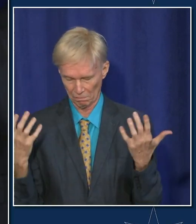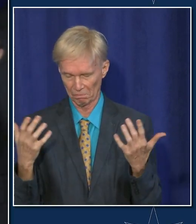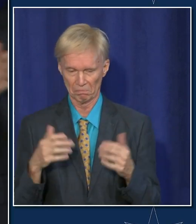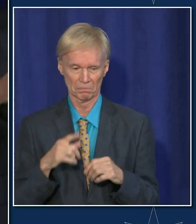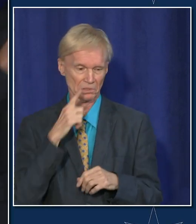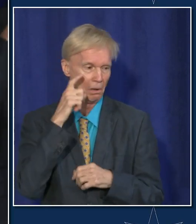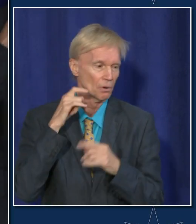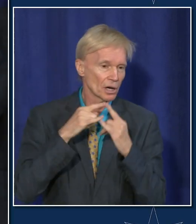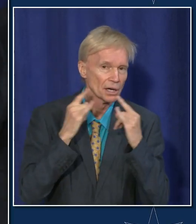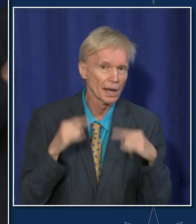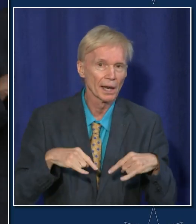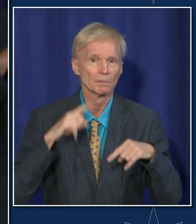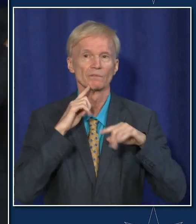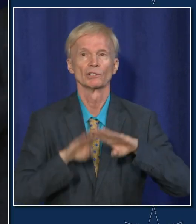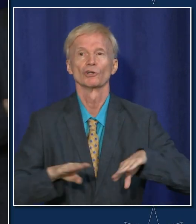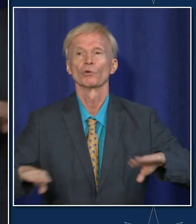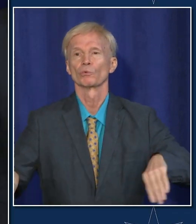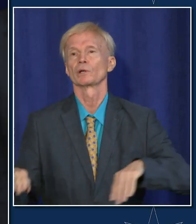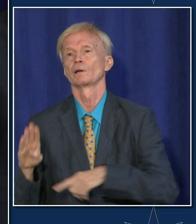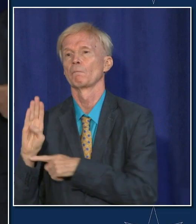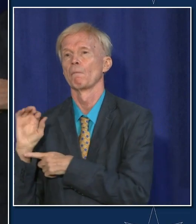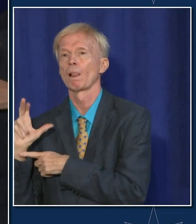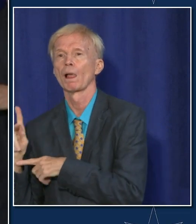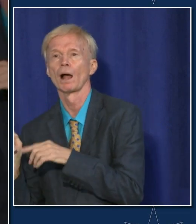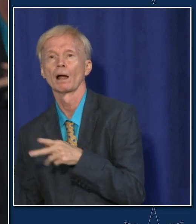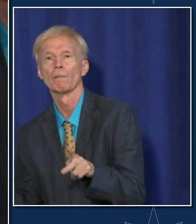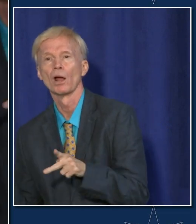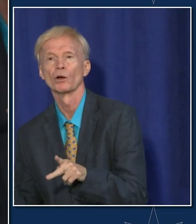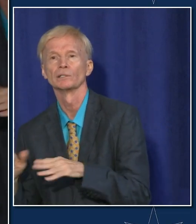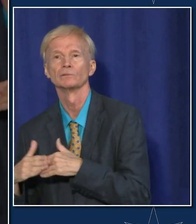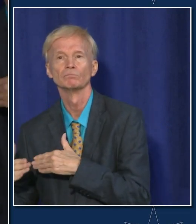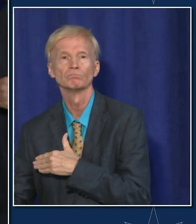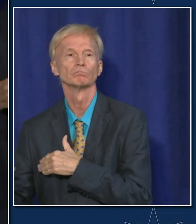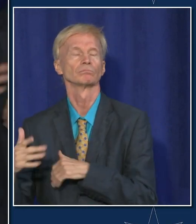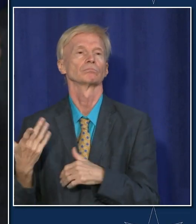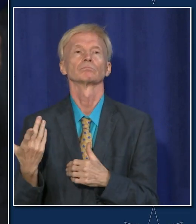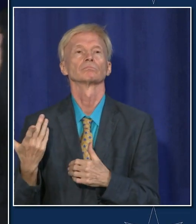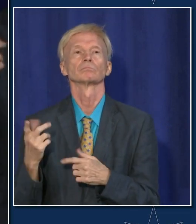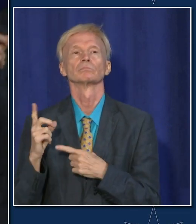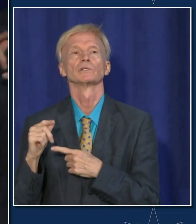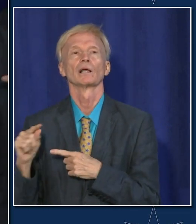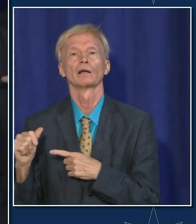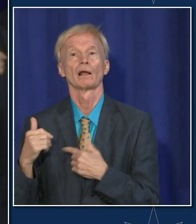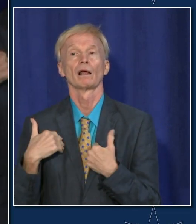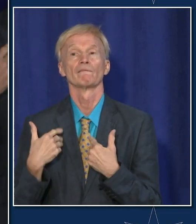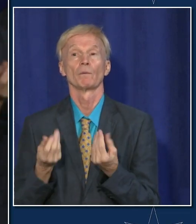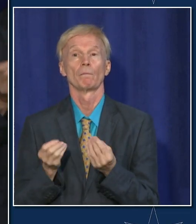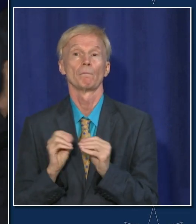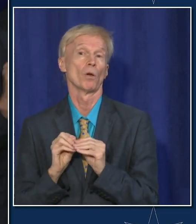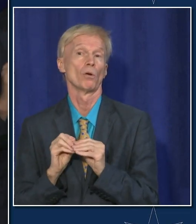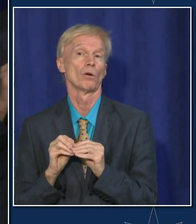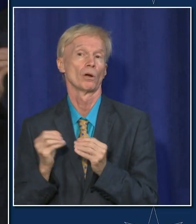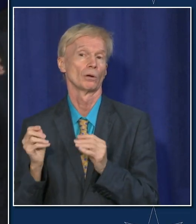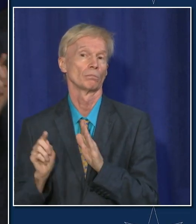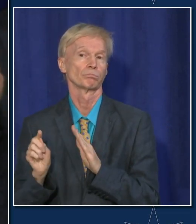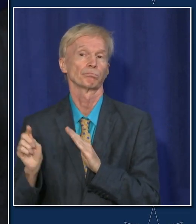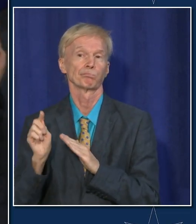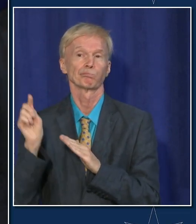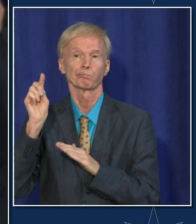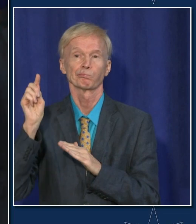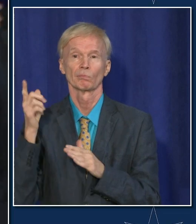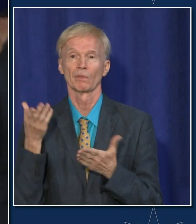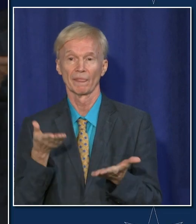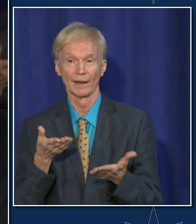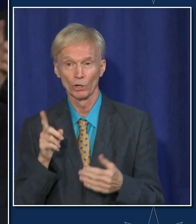summer camps for children, block parties, other things like that, does the data show any type of surge or uptick in cases